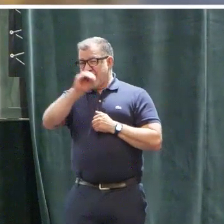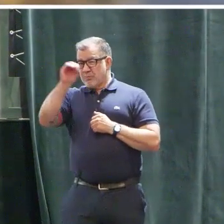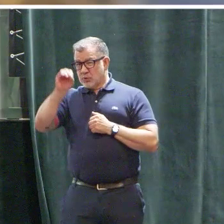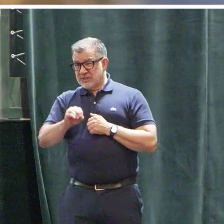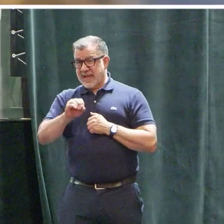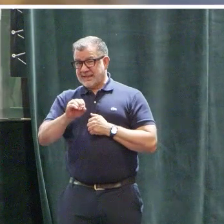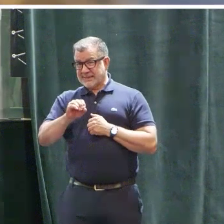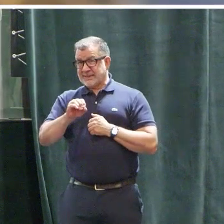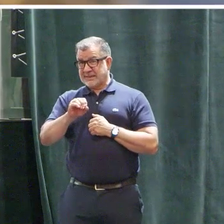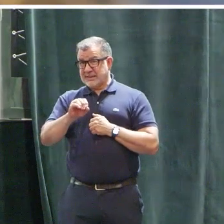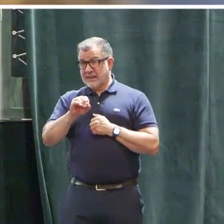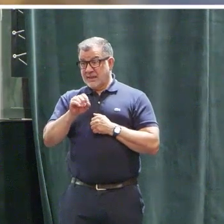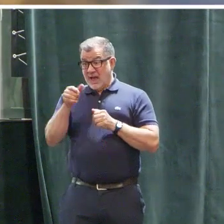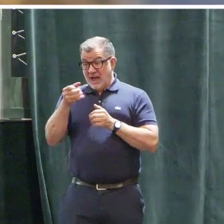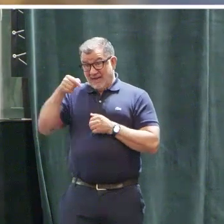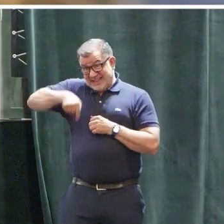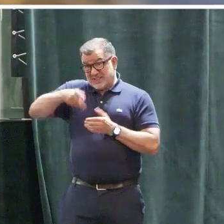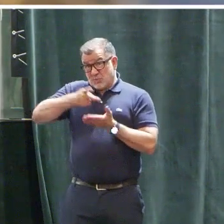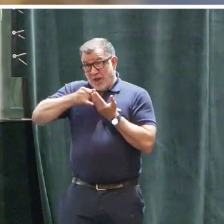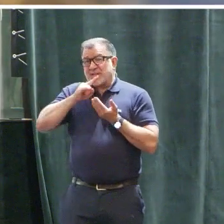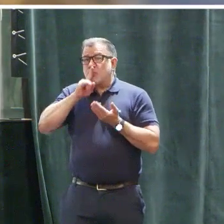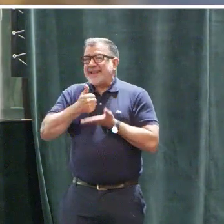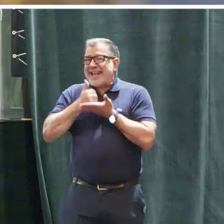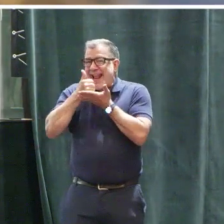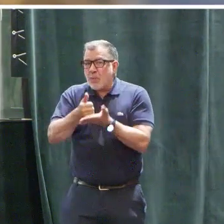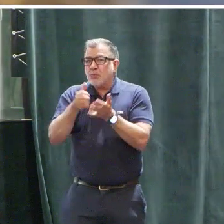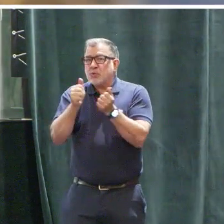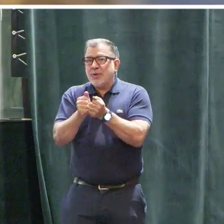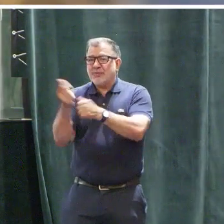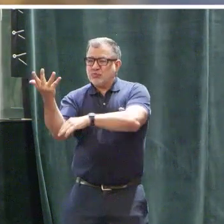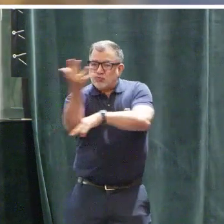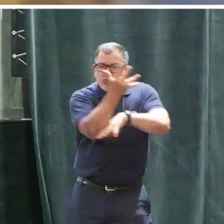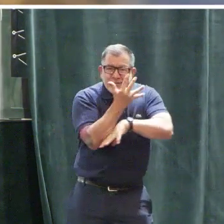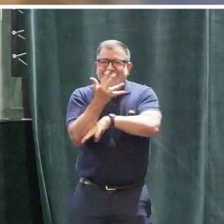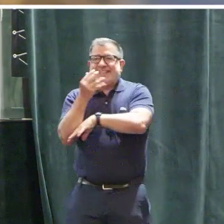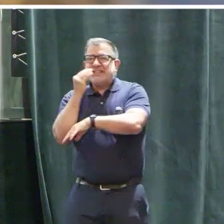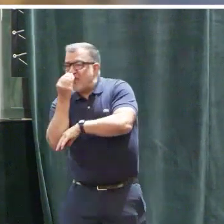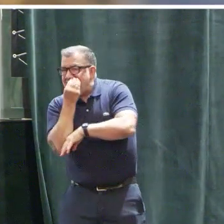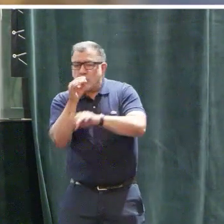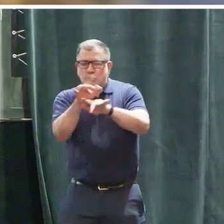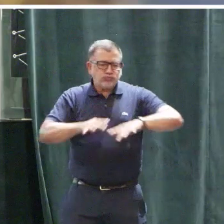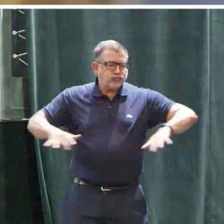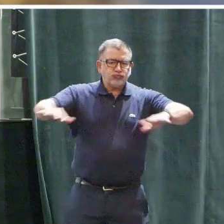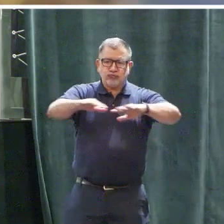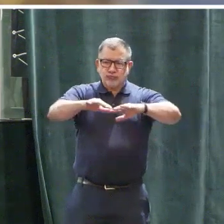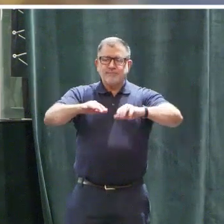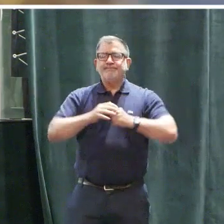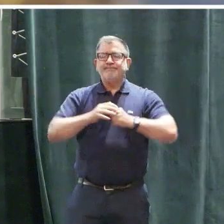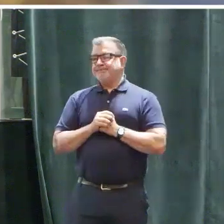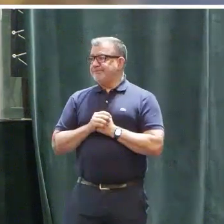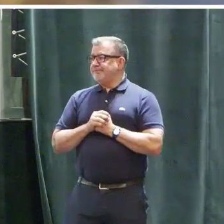in overall landscaping opportunities, increasing native plantings and also in water habitats.